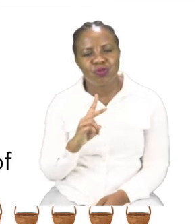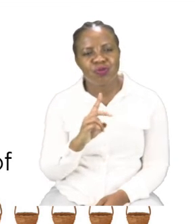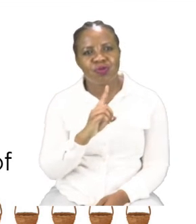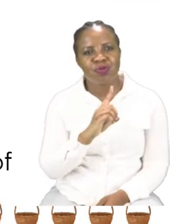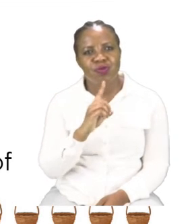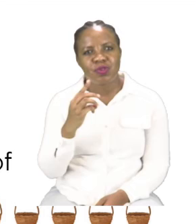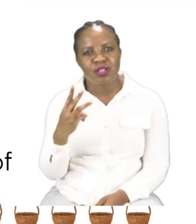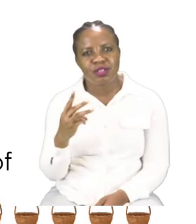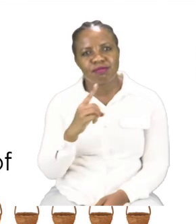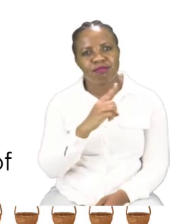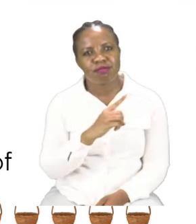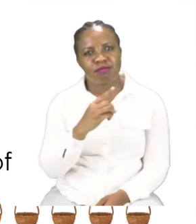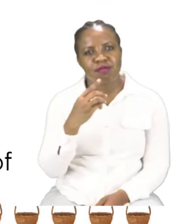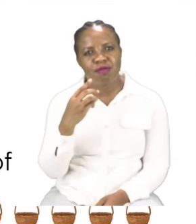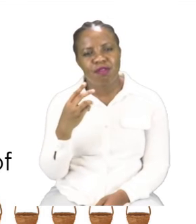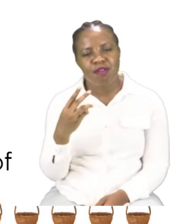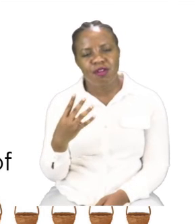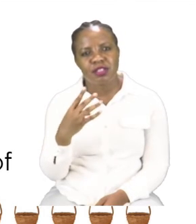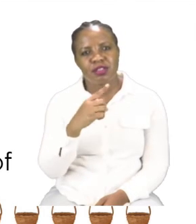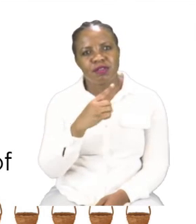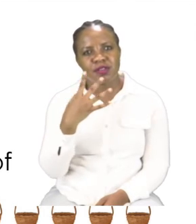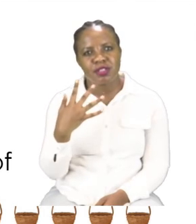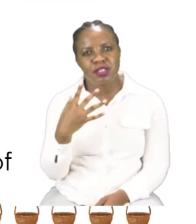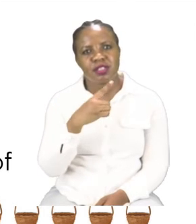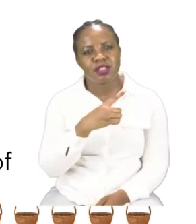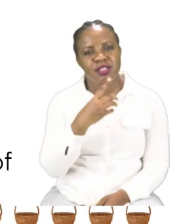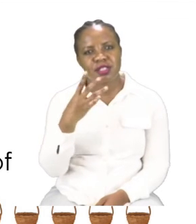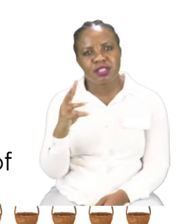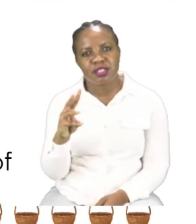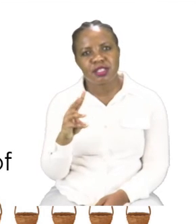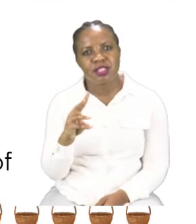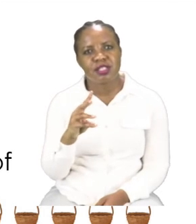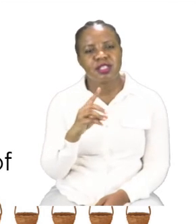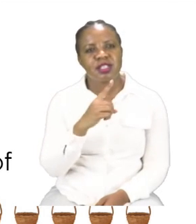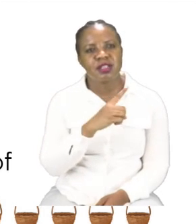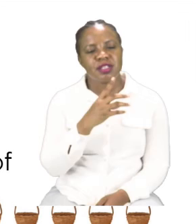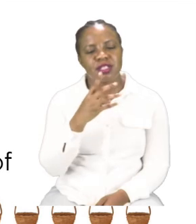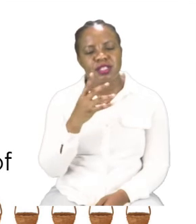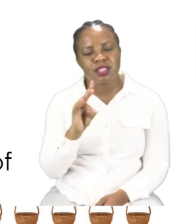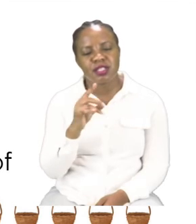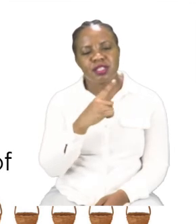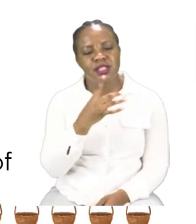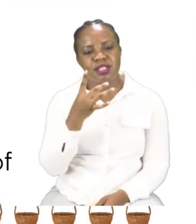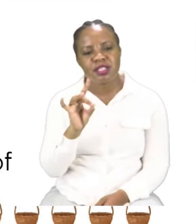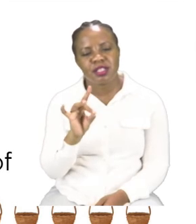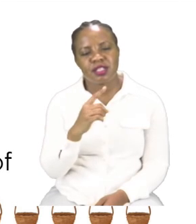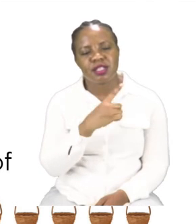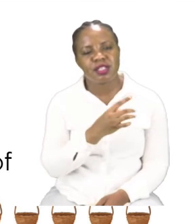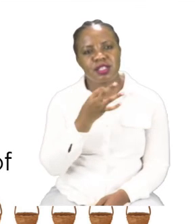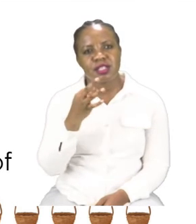12, 13, 14, 15, 16, 17,